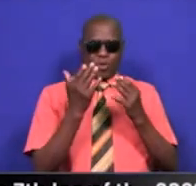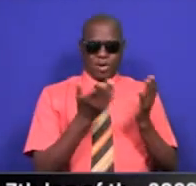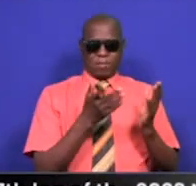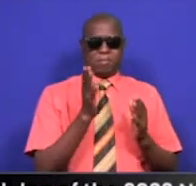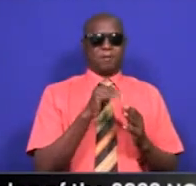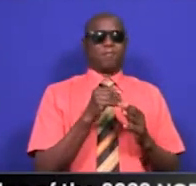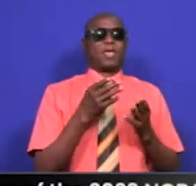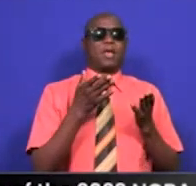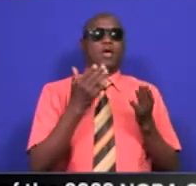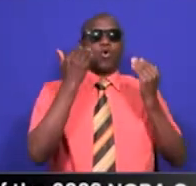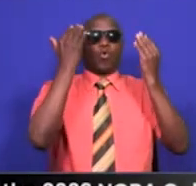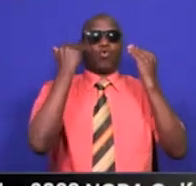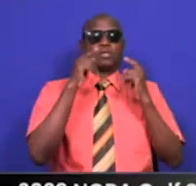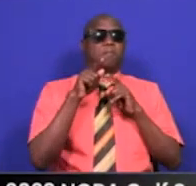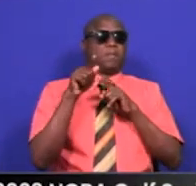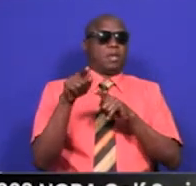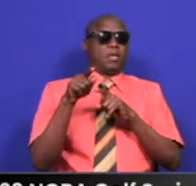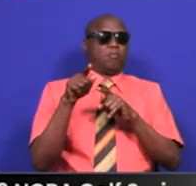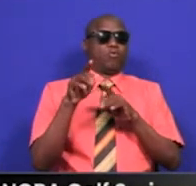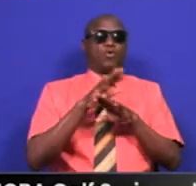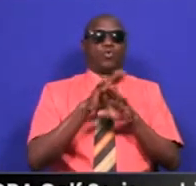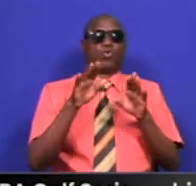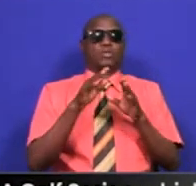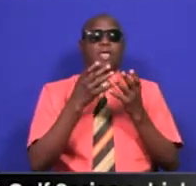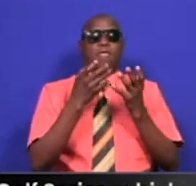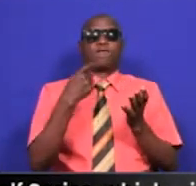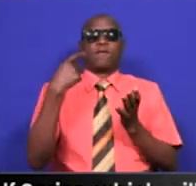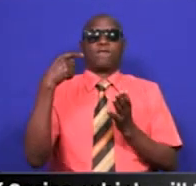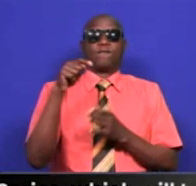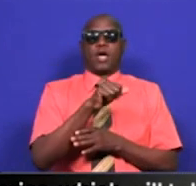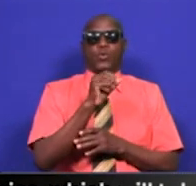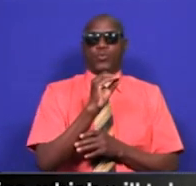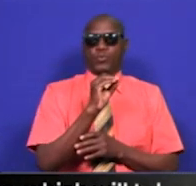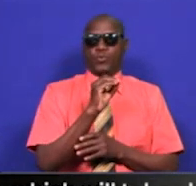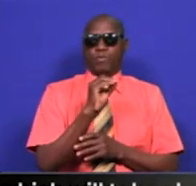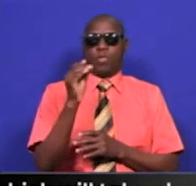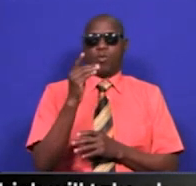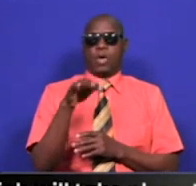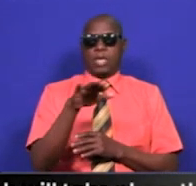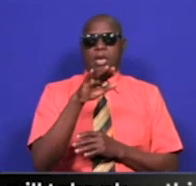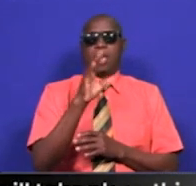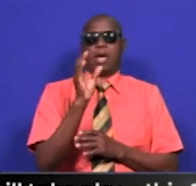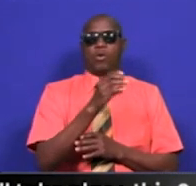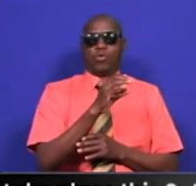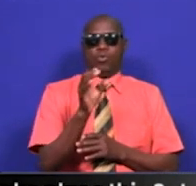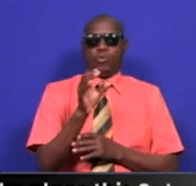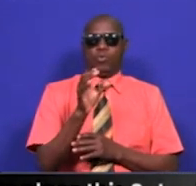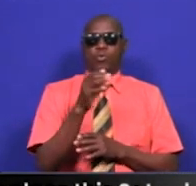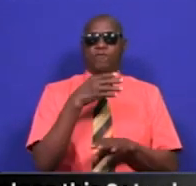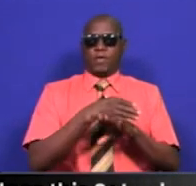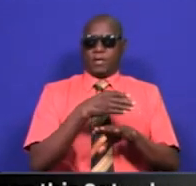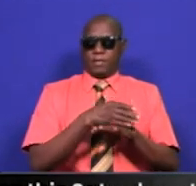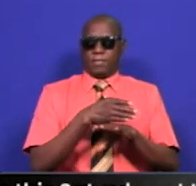Now, the courts have been blamed for not imposing hefty fines as deterrent measures to the alcohol brewers amid government-touted